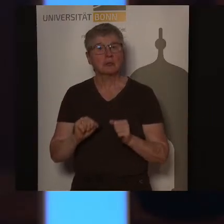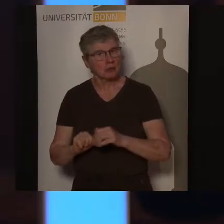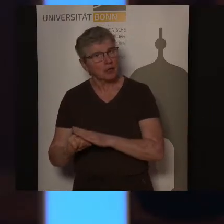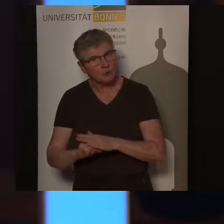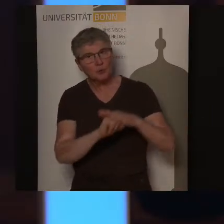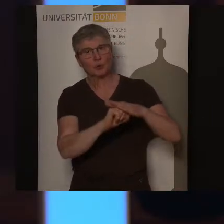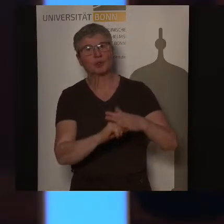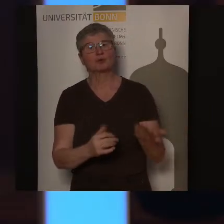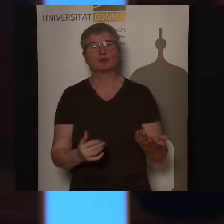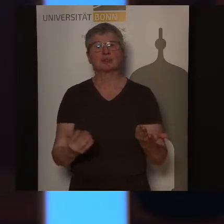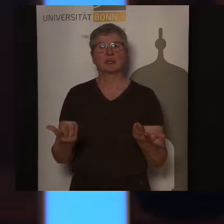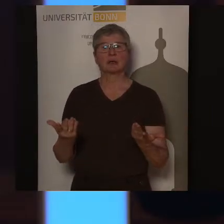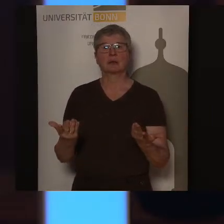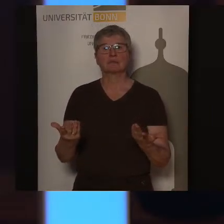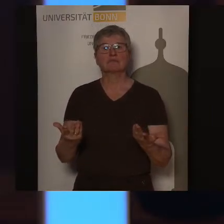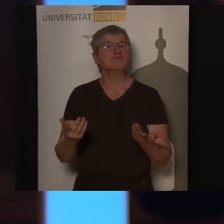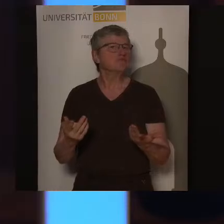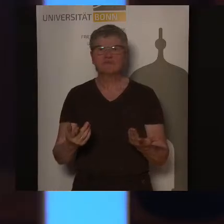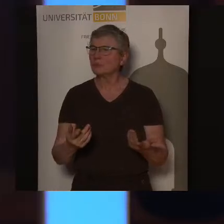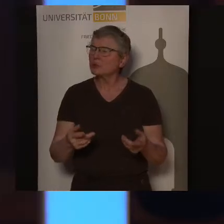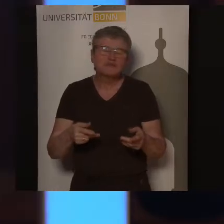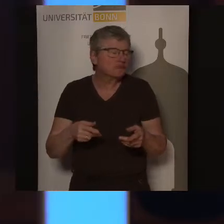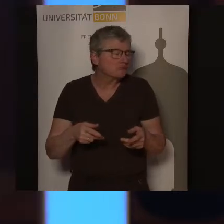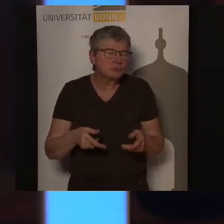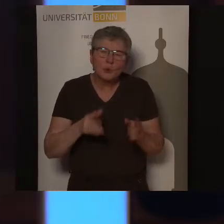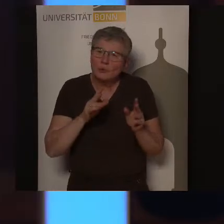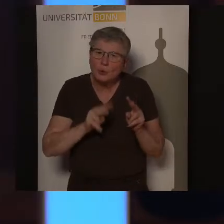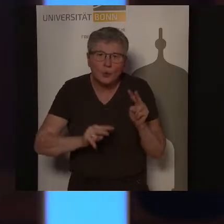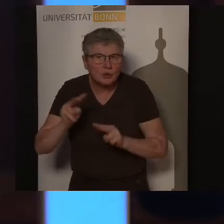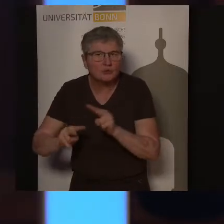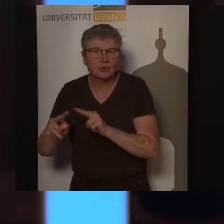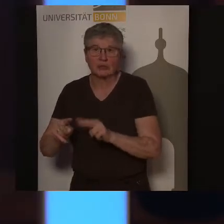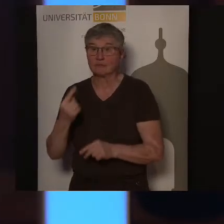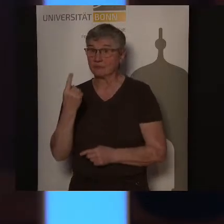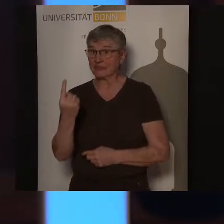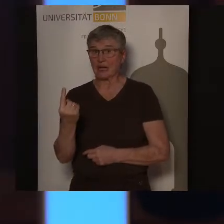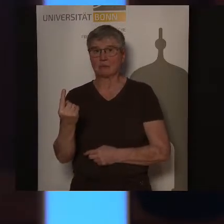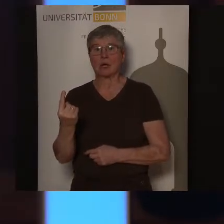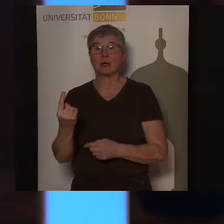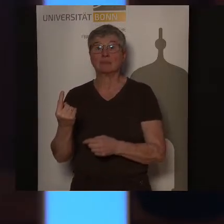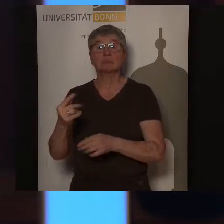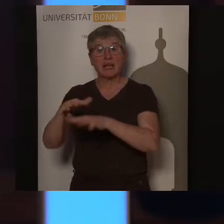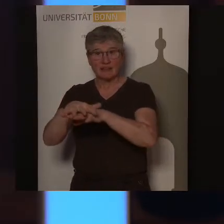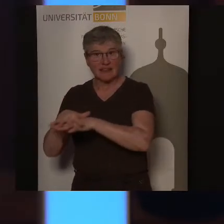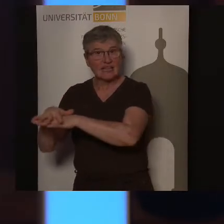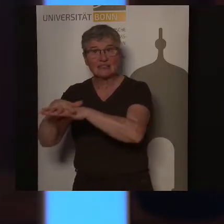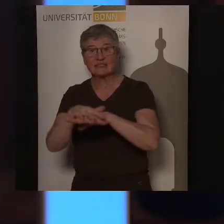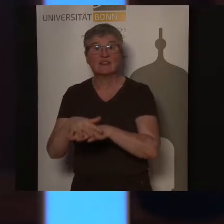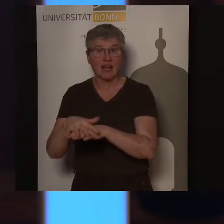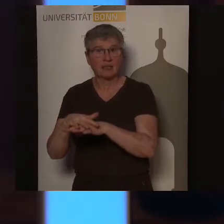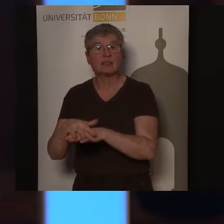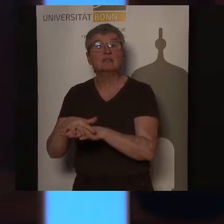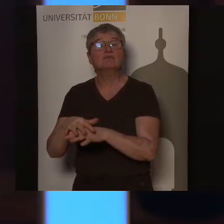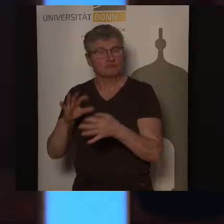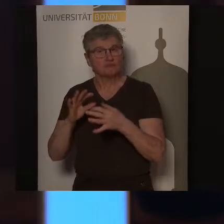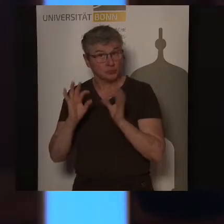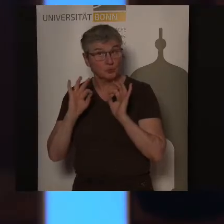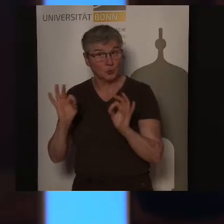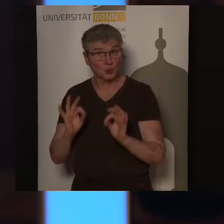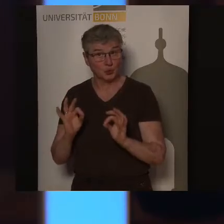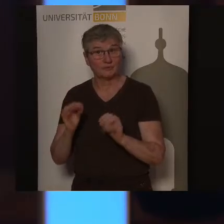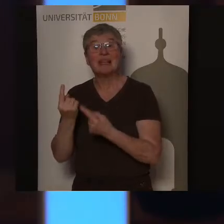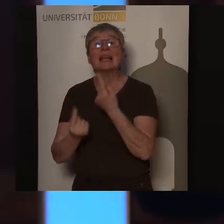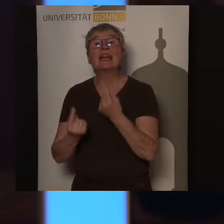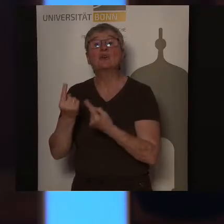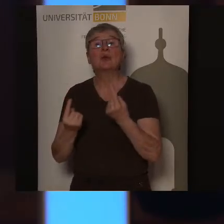So if you need any support, turn to them. They have lots of different offers. They have created a